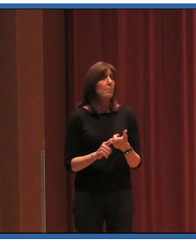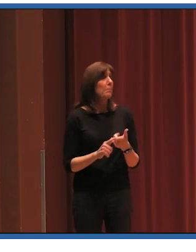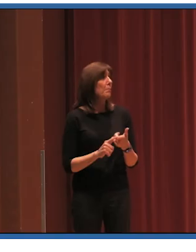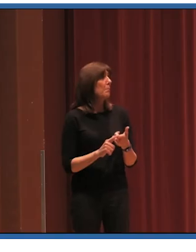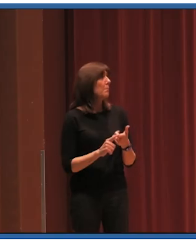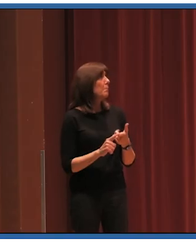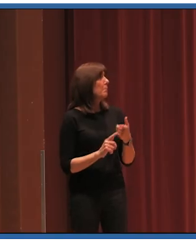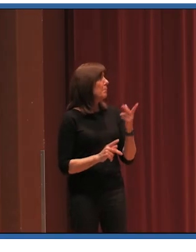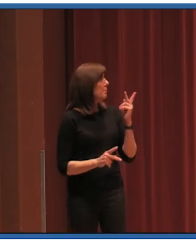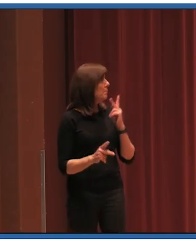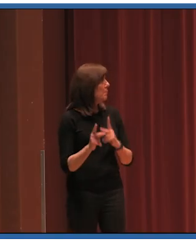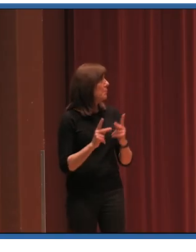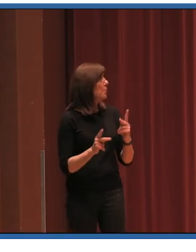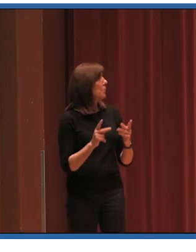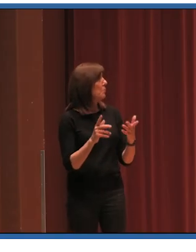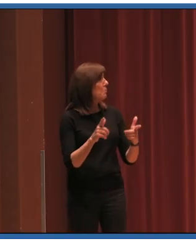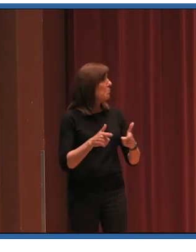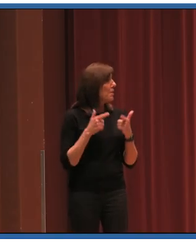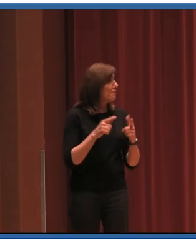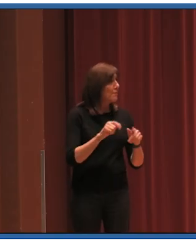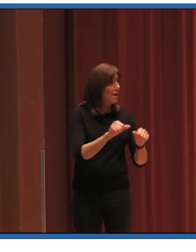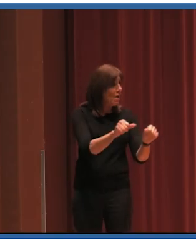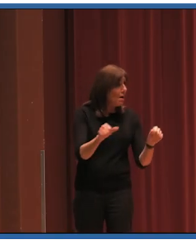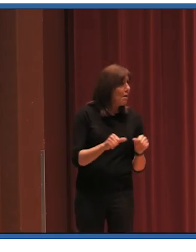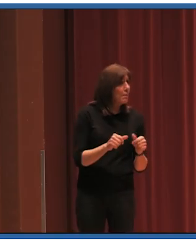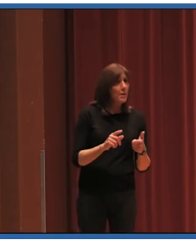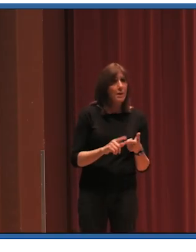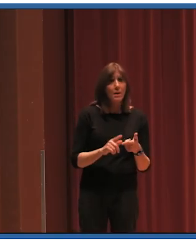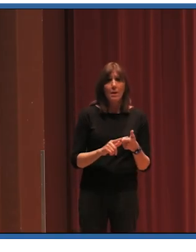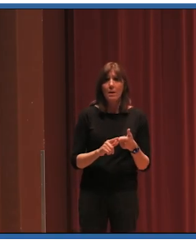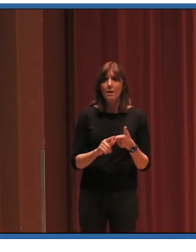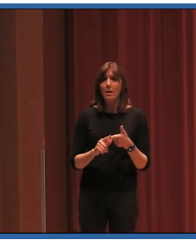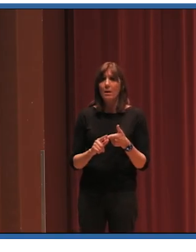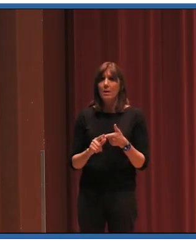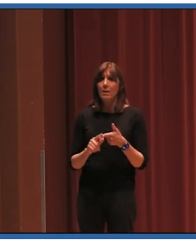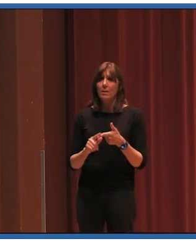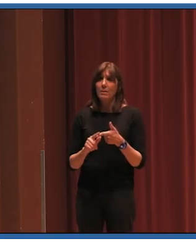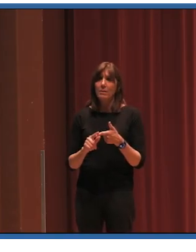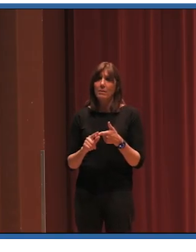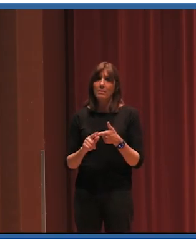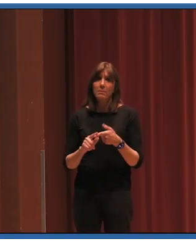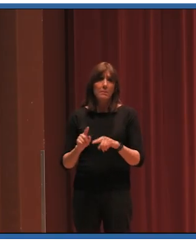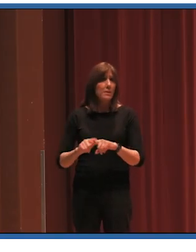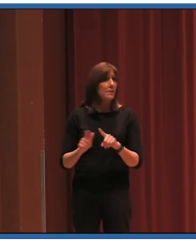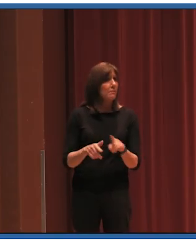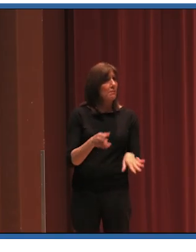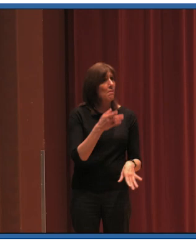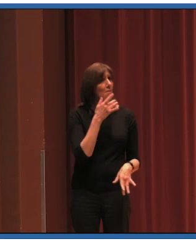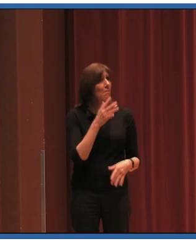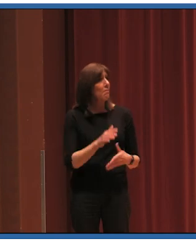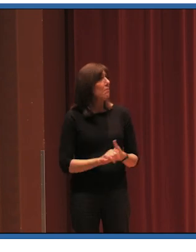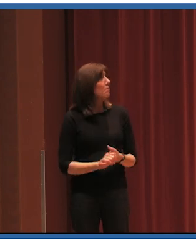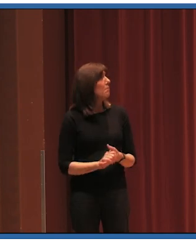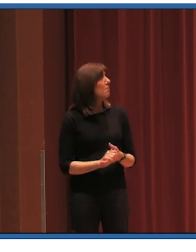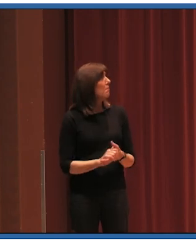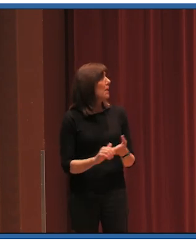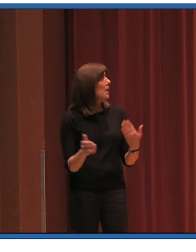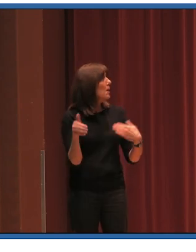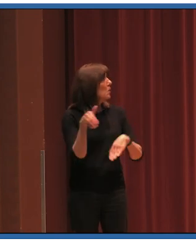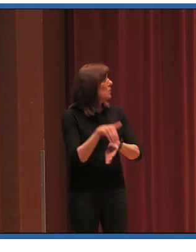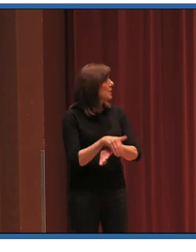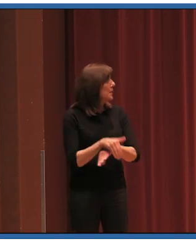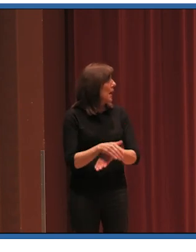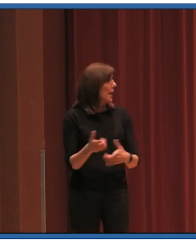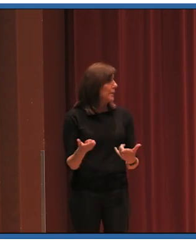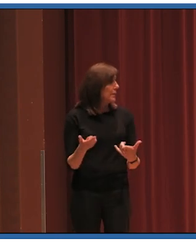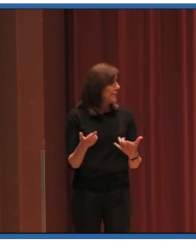those folks who, by and large, are communities of color. And so tonight, we want to make sure that we're